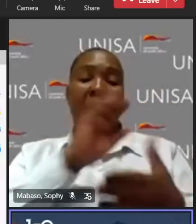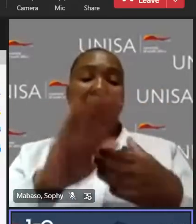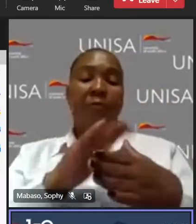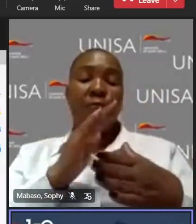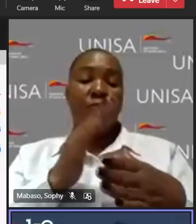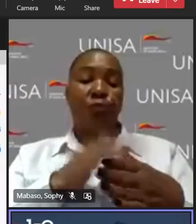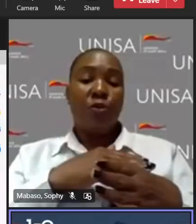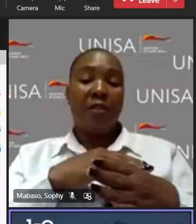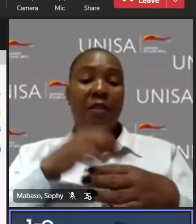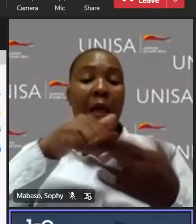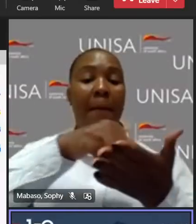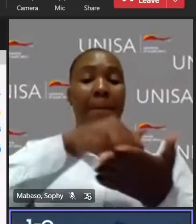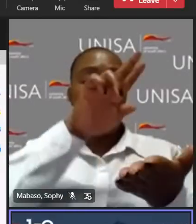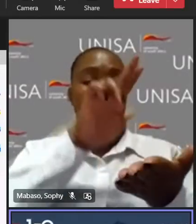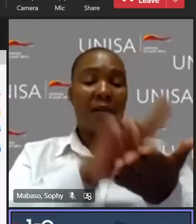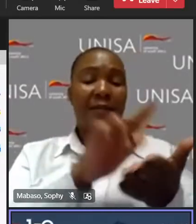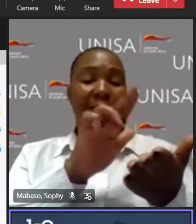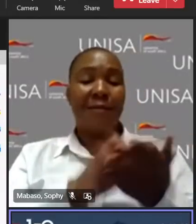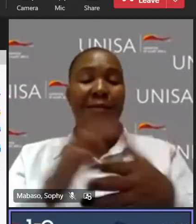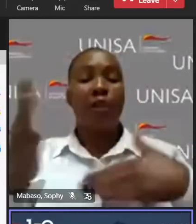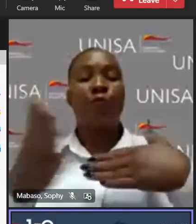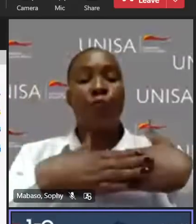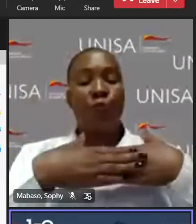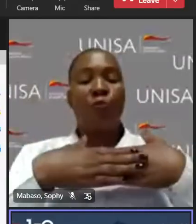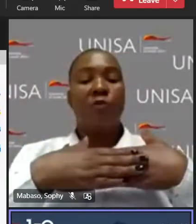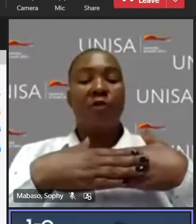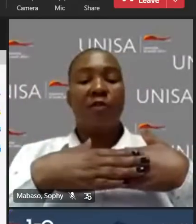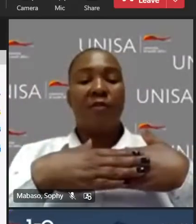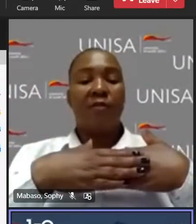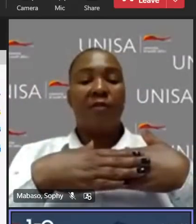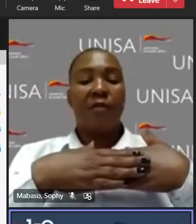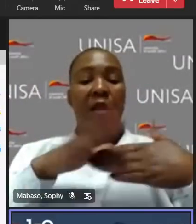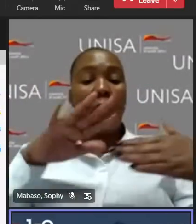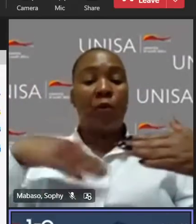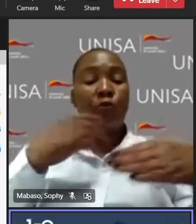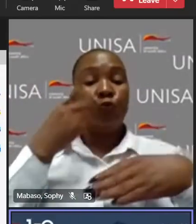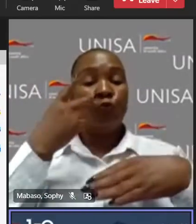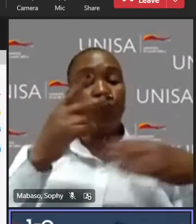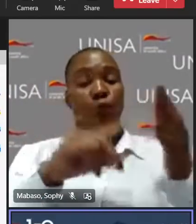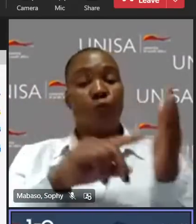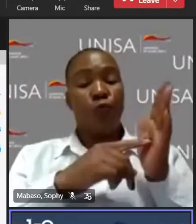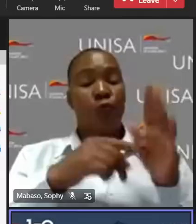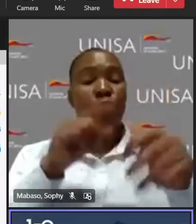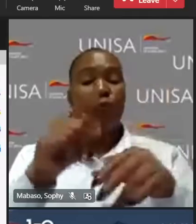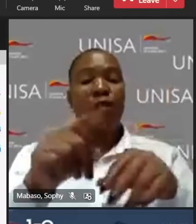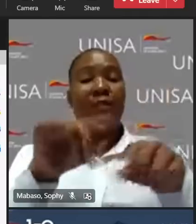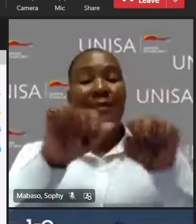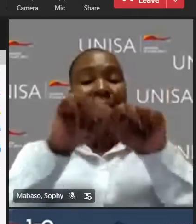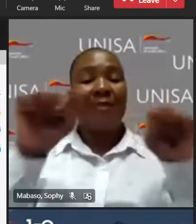that's just to show you that the system actually, and it also